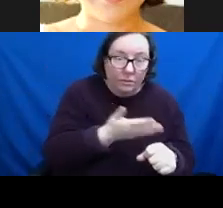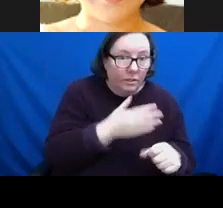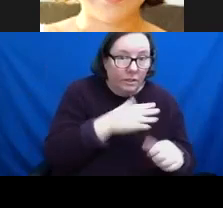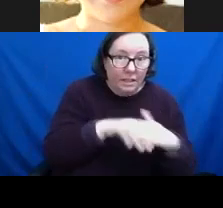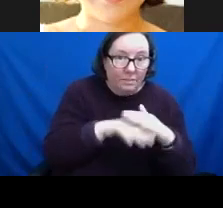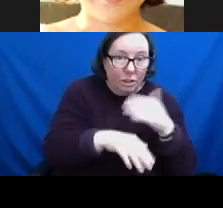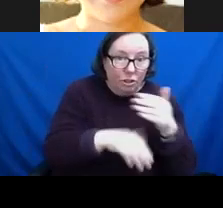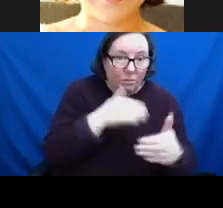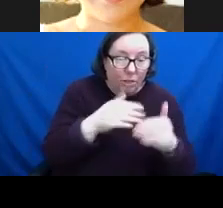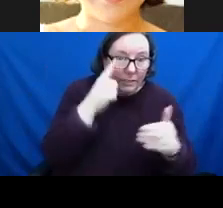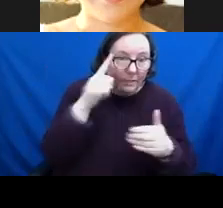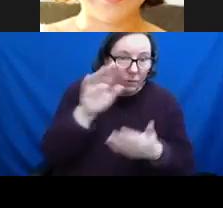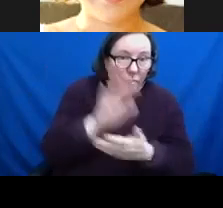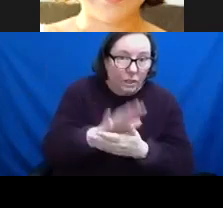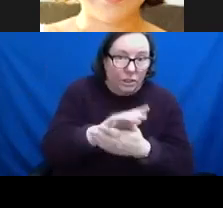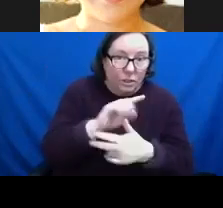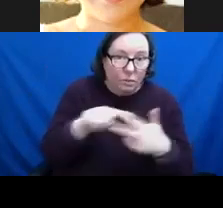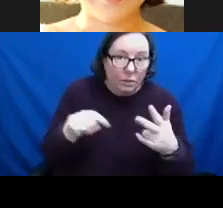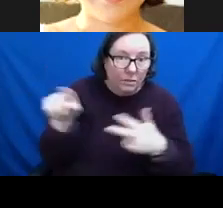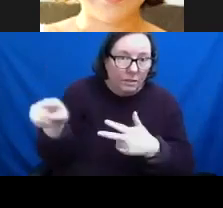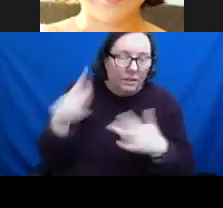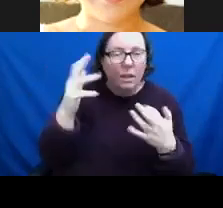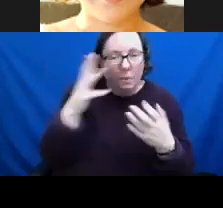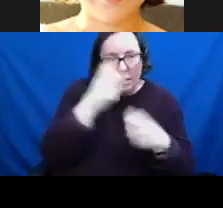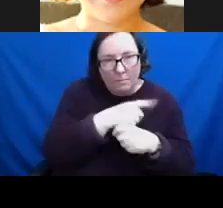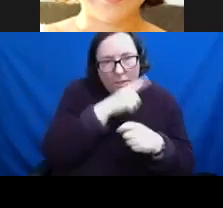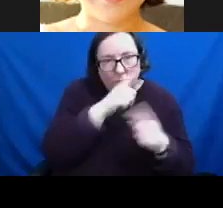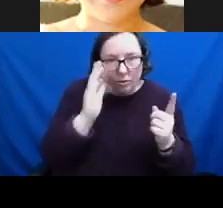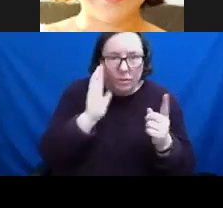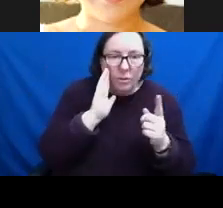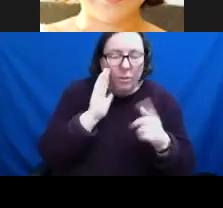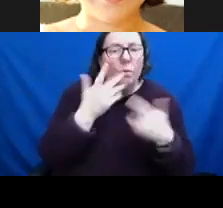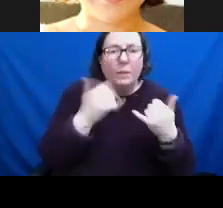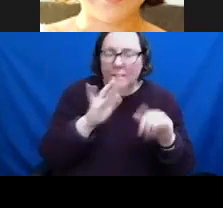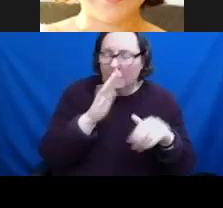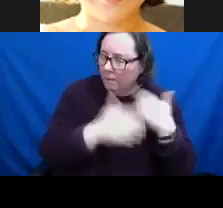admissions process, and want to make sure that they all know that the process is still moving forward.